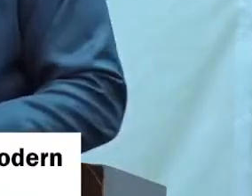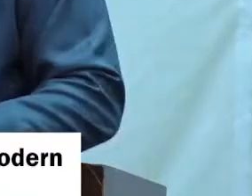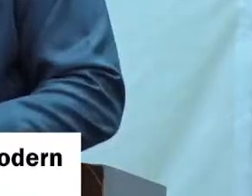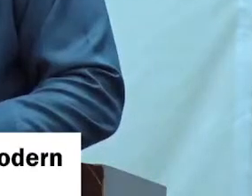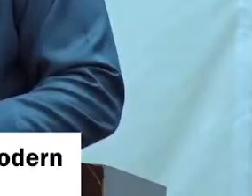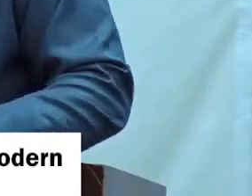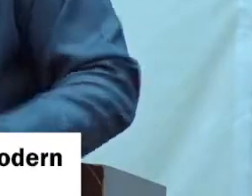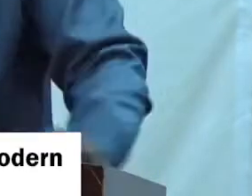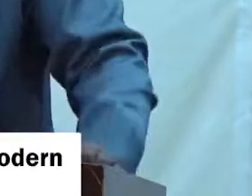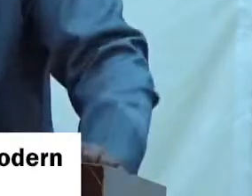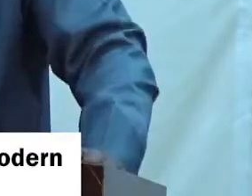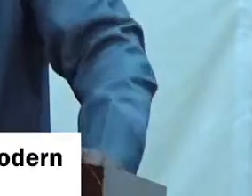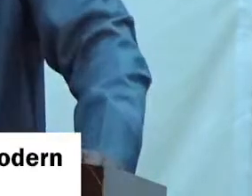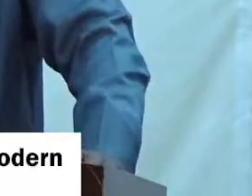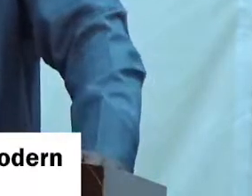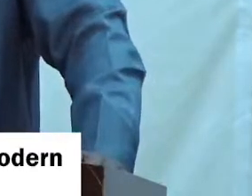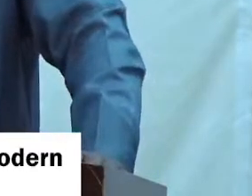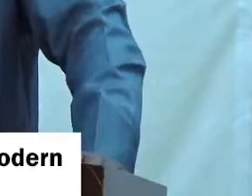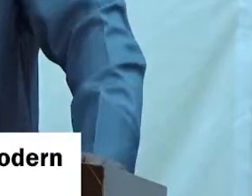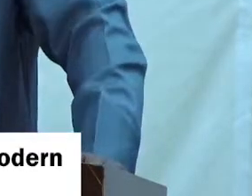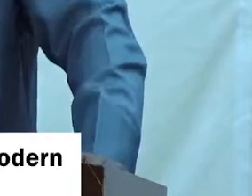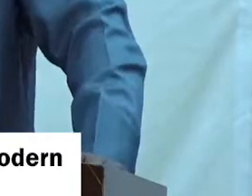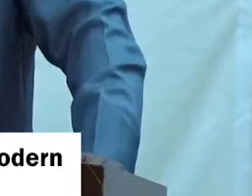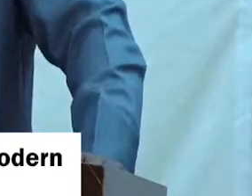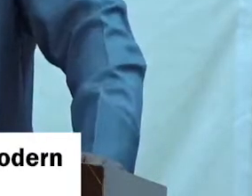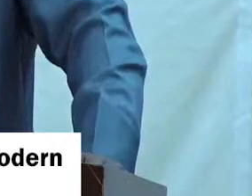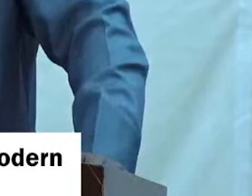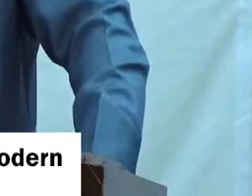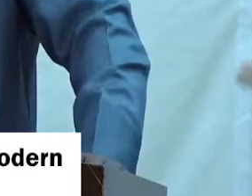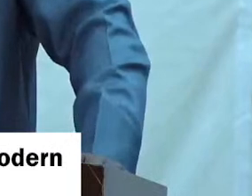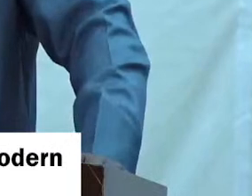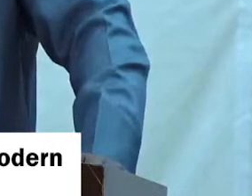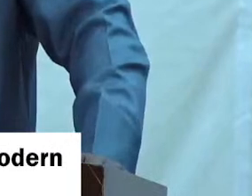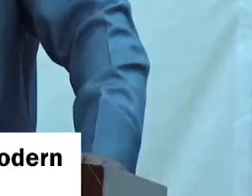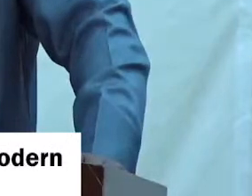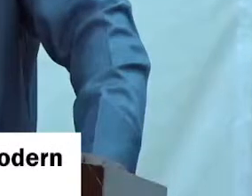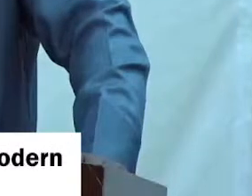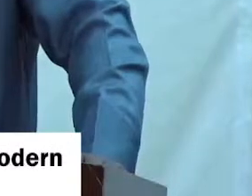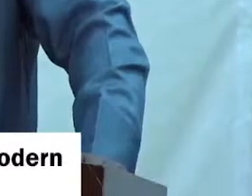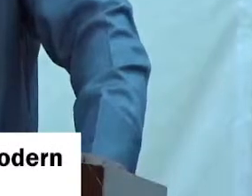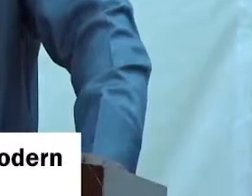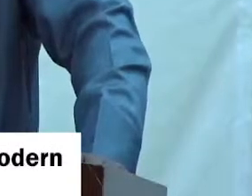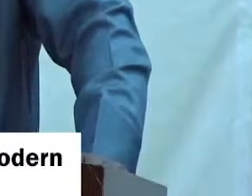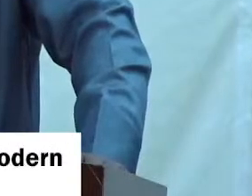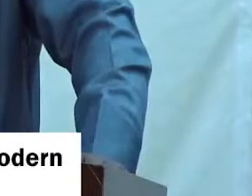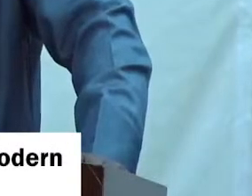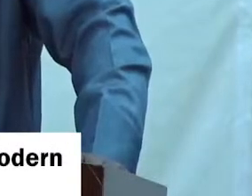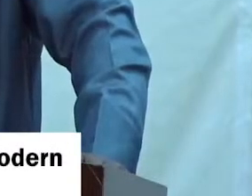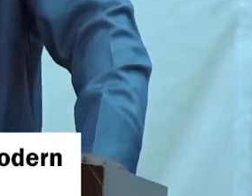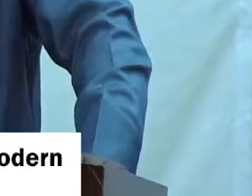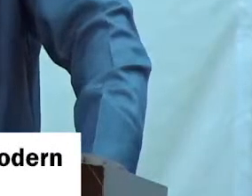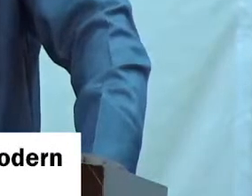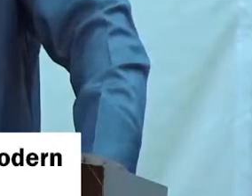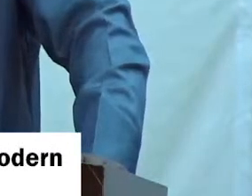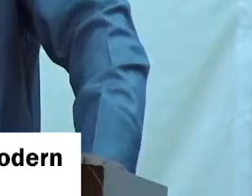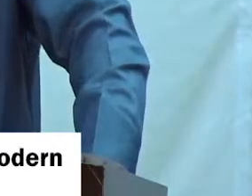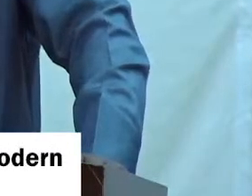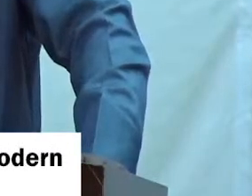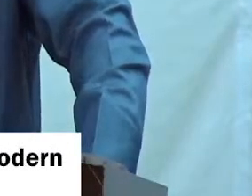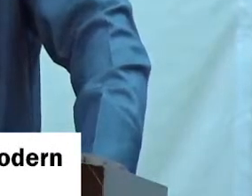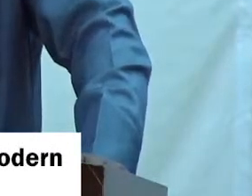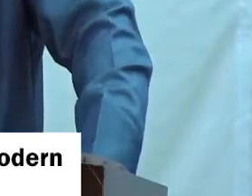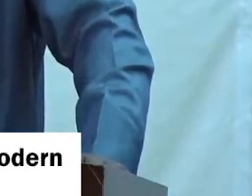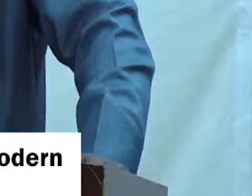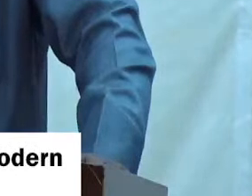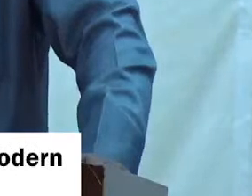Ghana, it is my great pleasure to welcome you to this, the 17th annual Kronti ni Akwamu